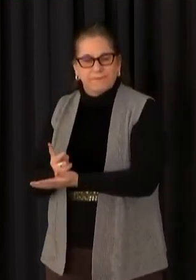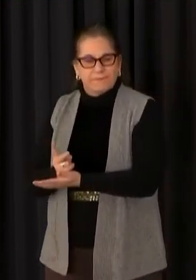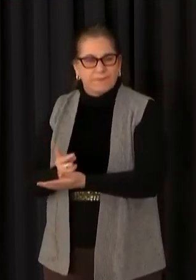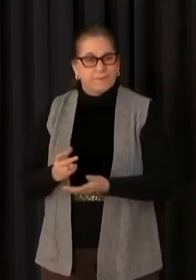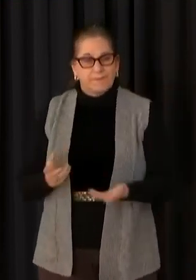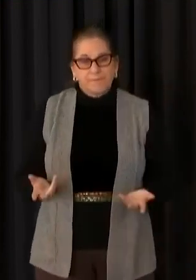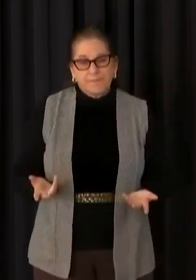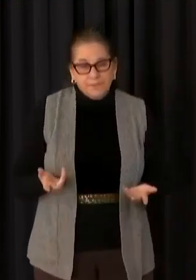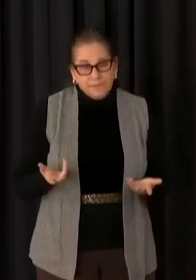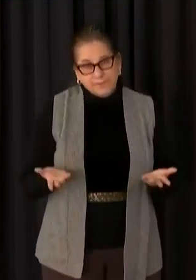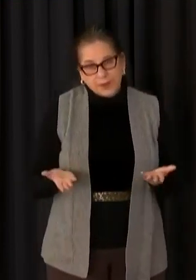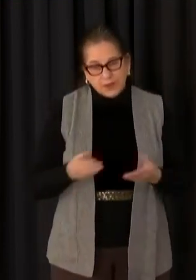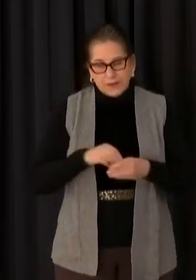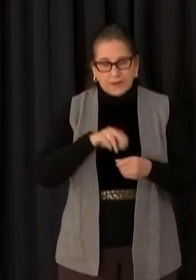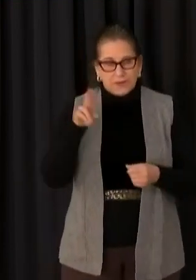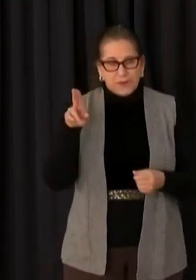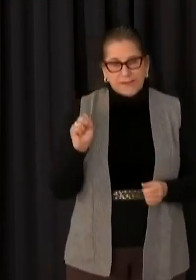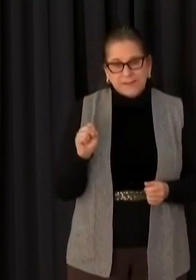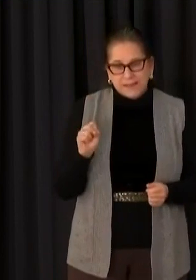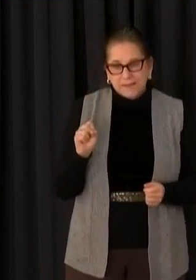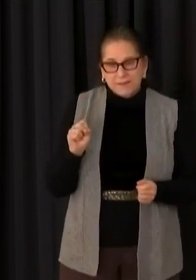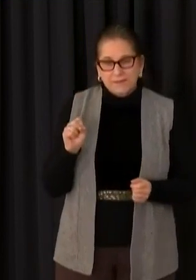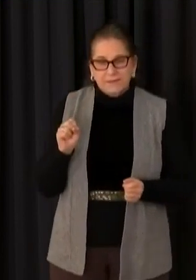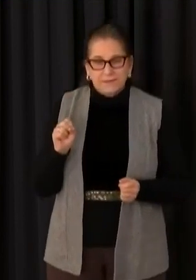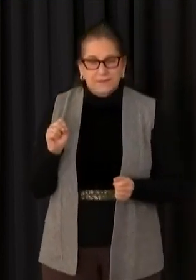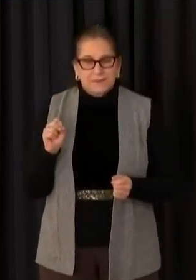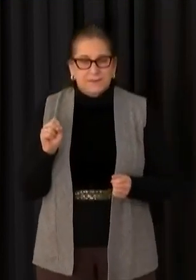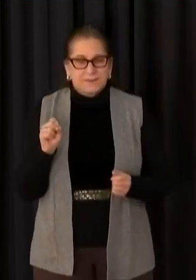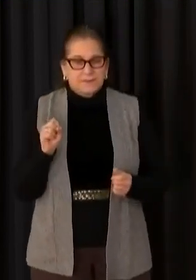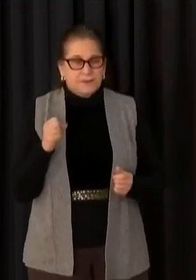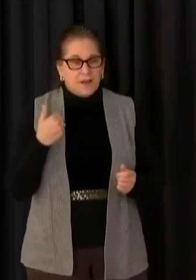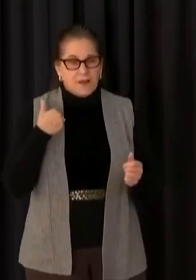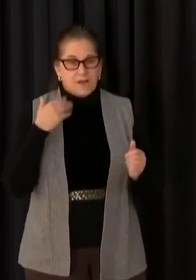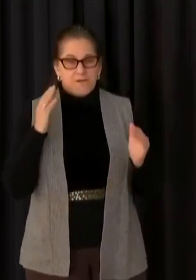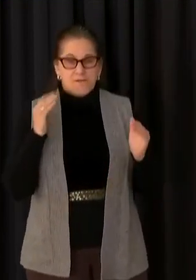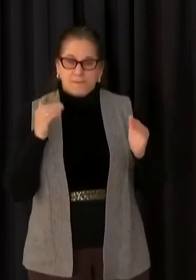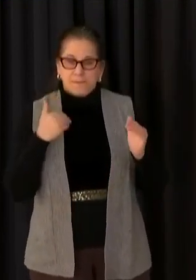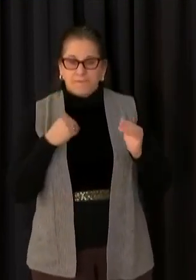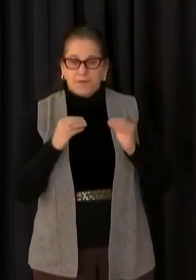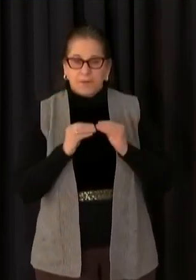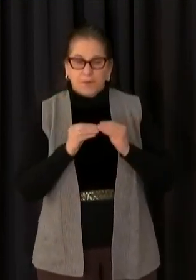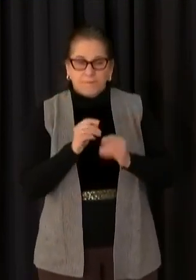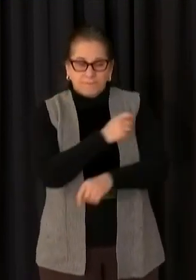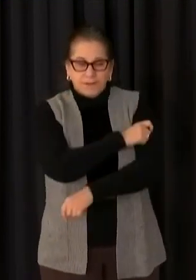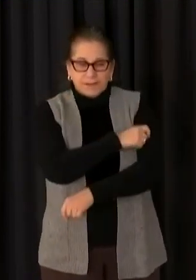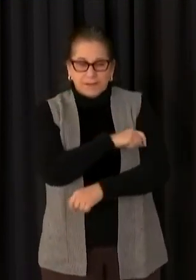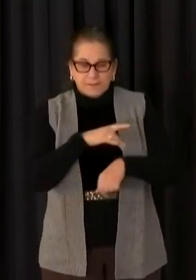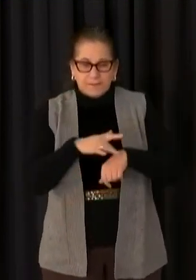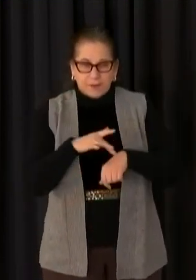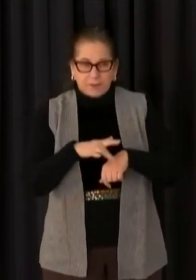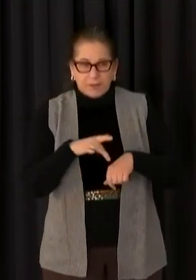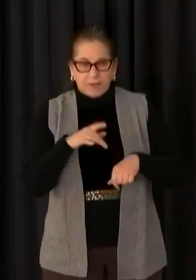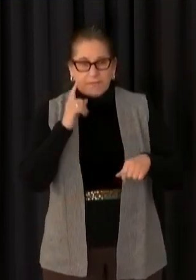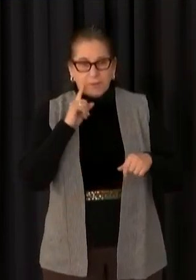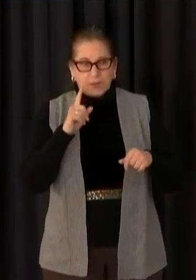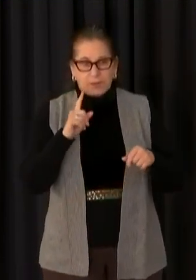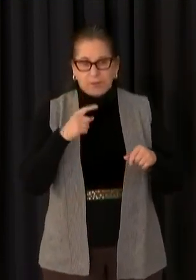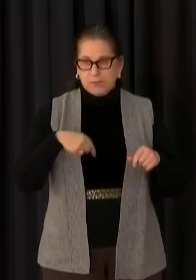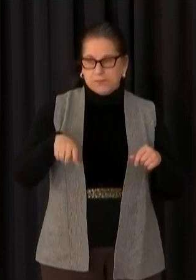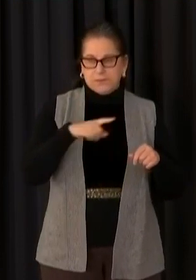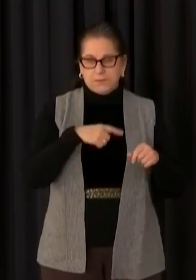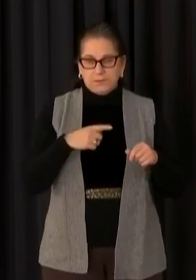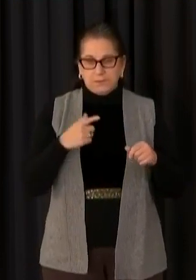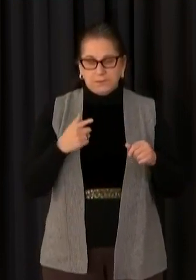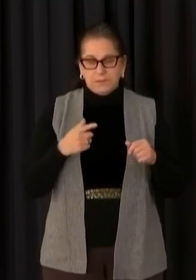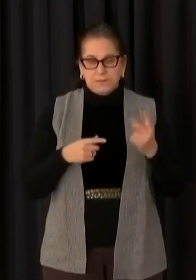programs in the U.S. mature, we hope to have more vaccines available for use in our programs.